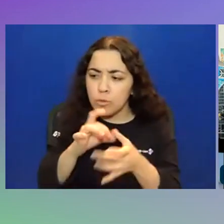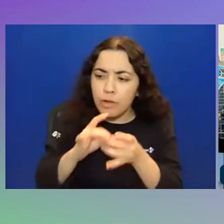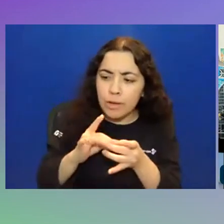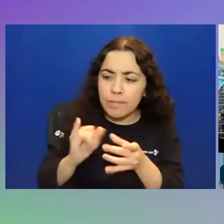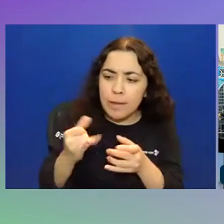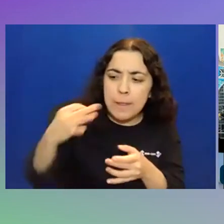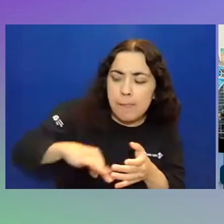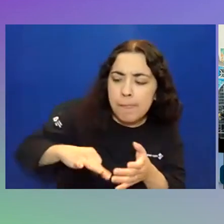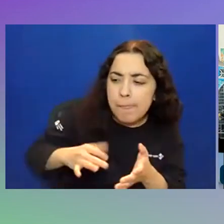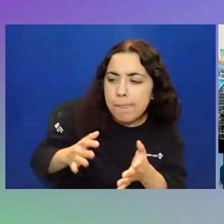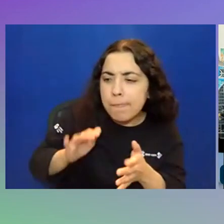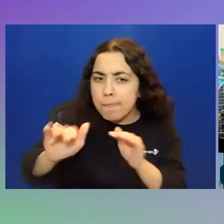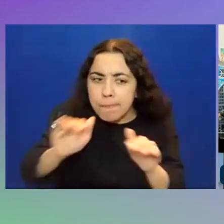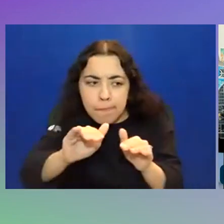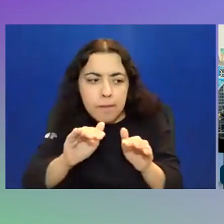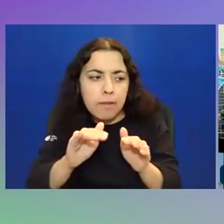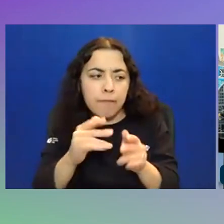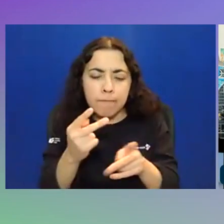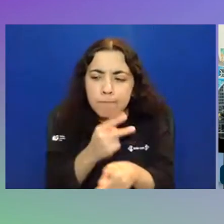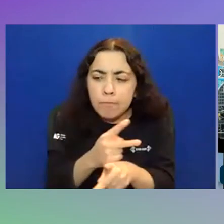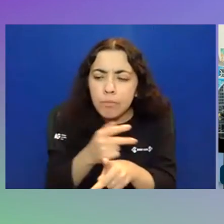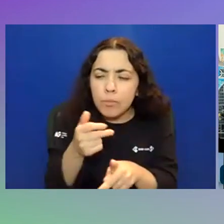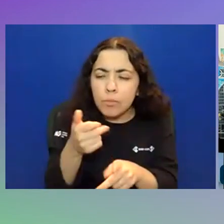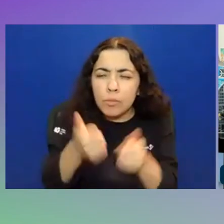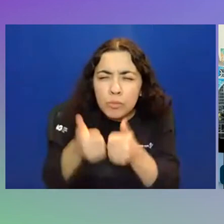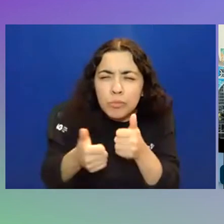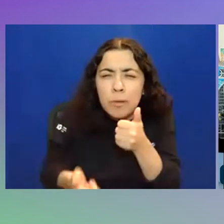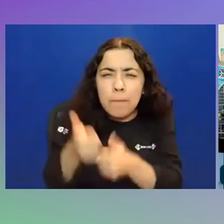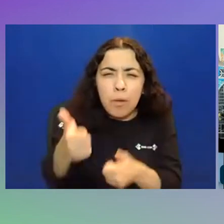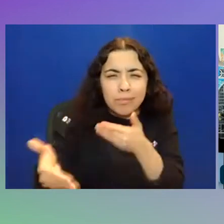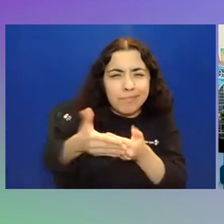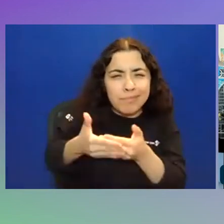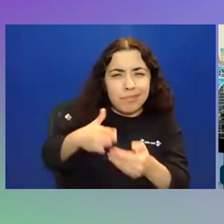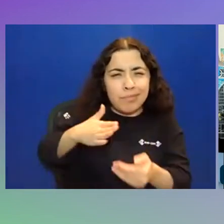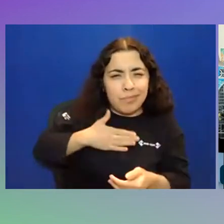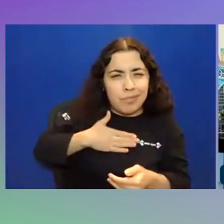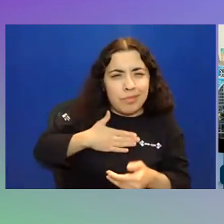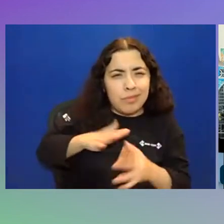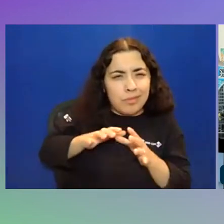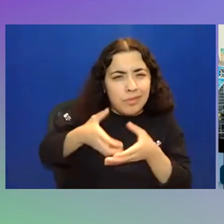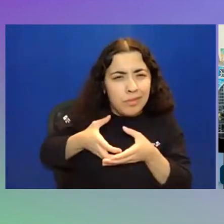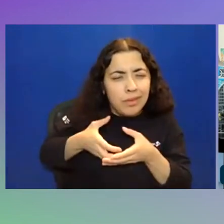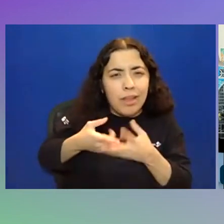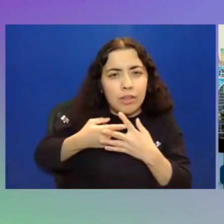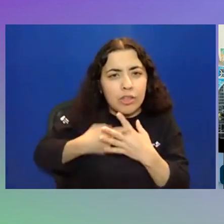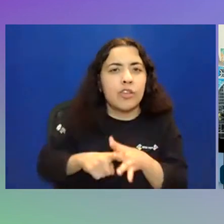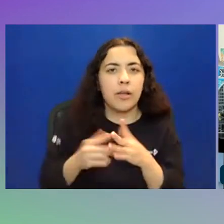figure out which one is kind of closest to you and start there. And another thing to consider too is